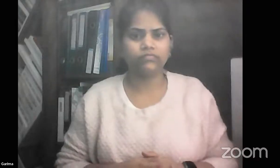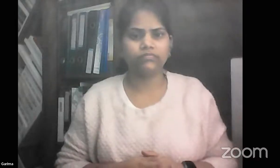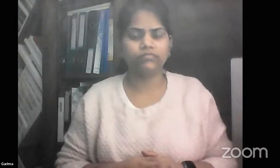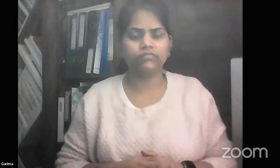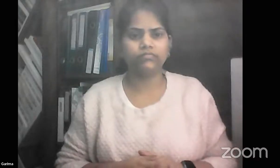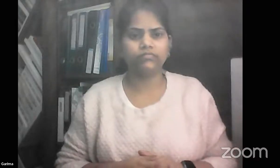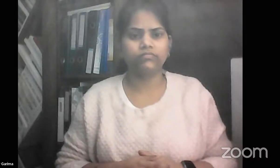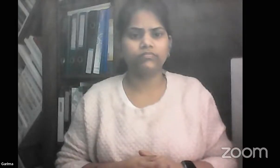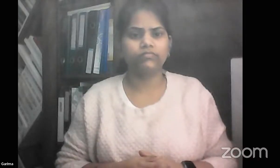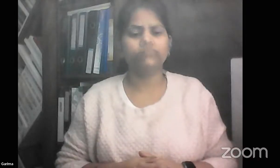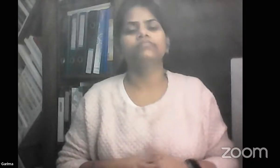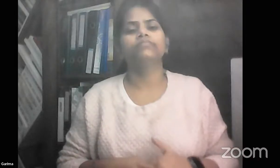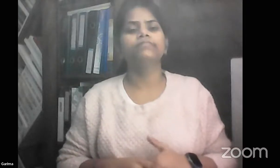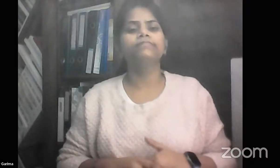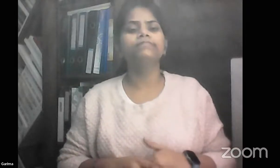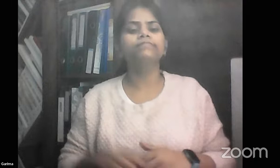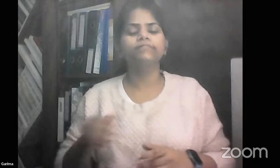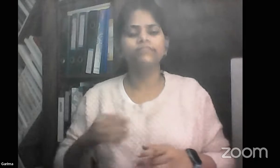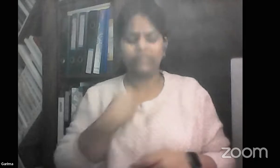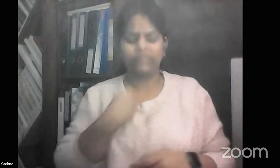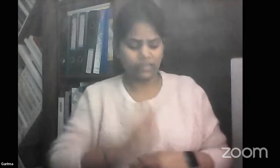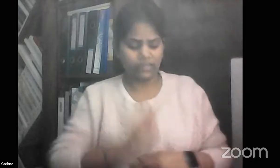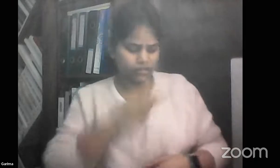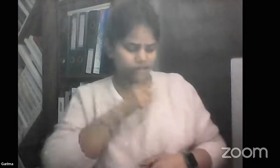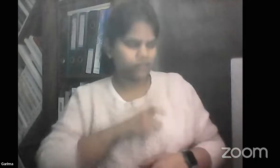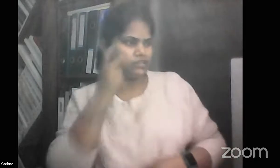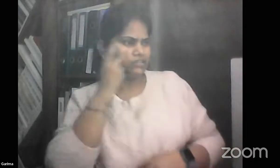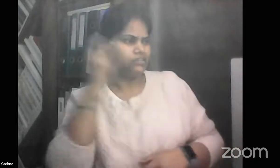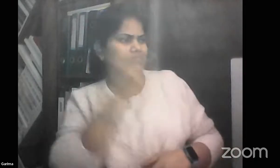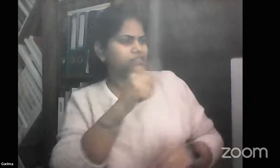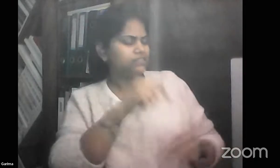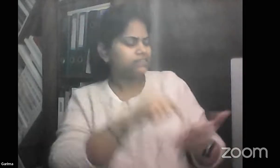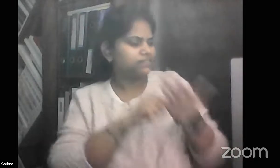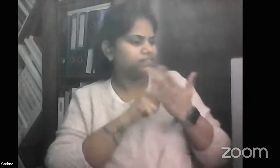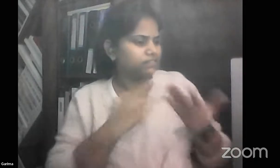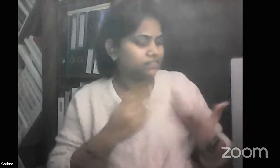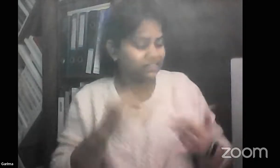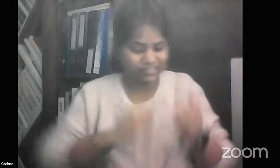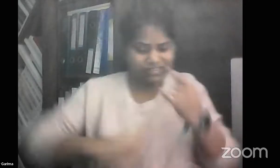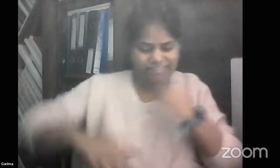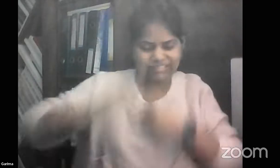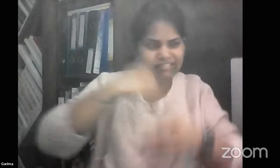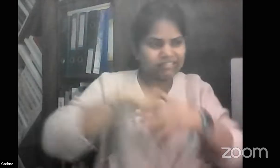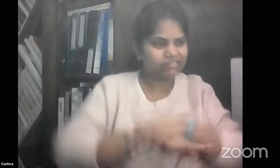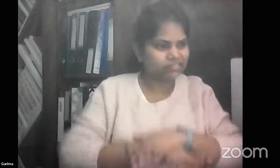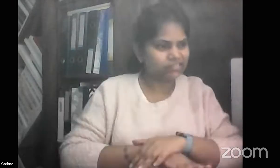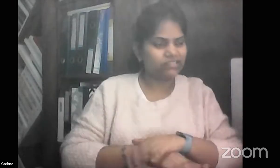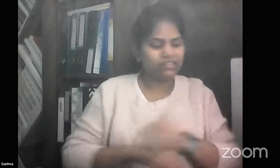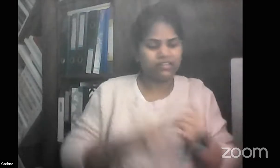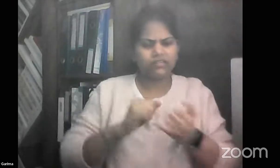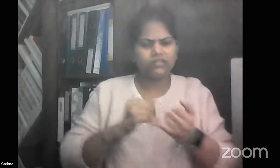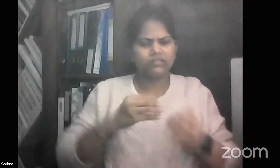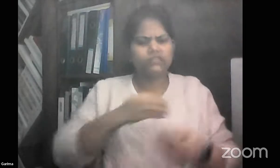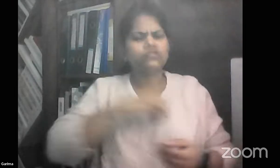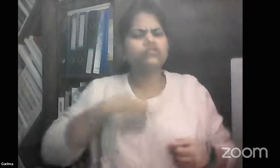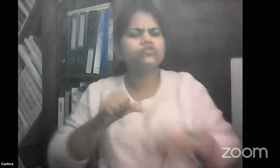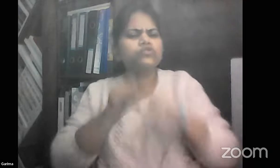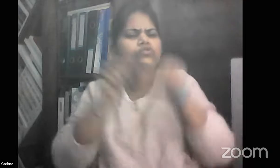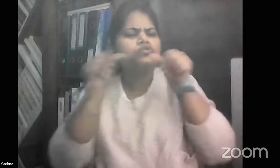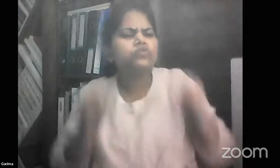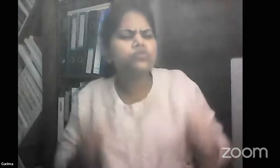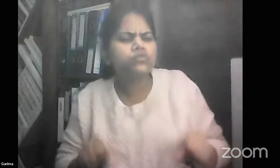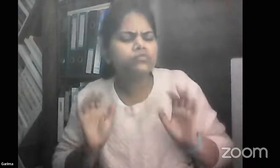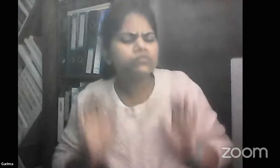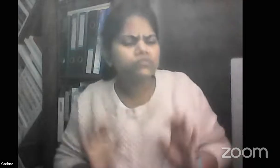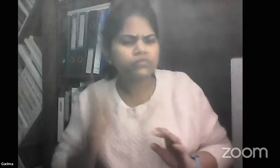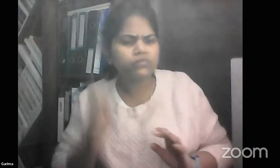a condition which an individual faces as the society. The social model rather views the origin of disability